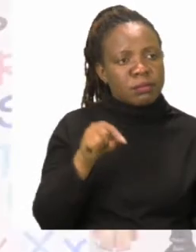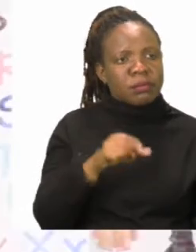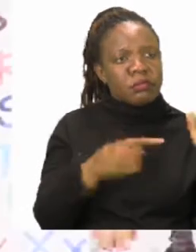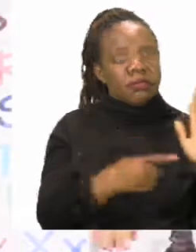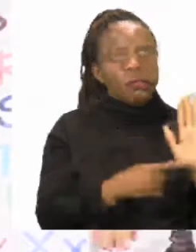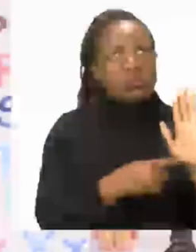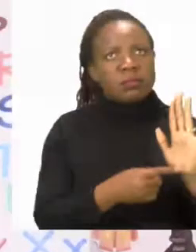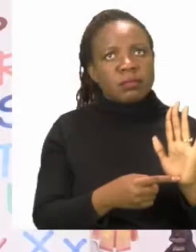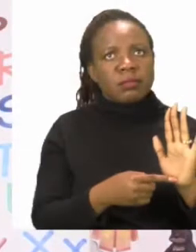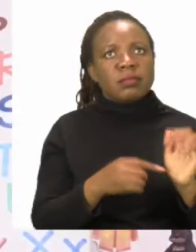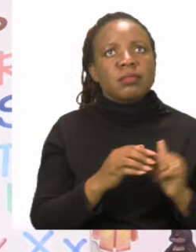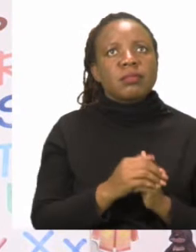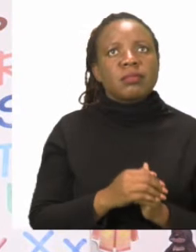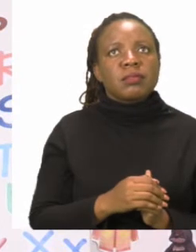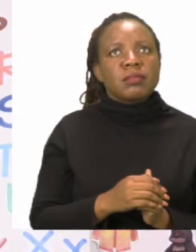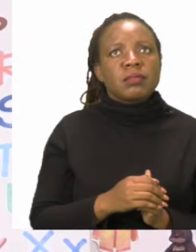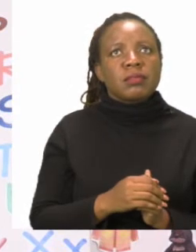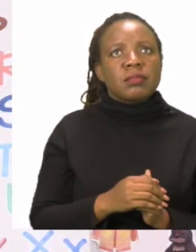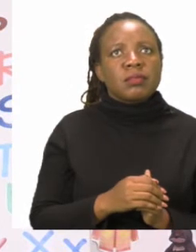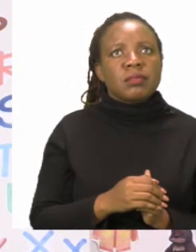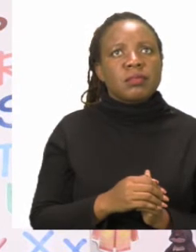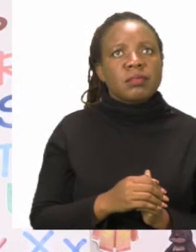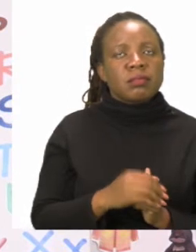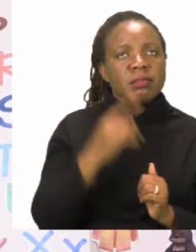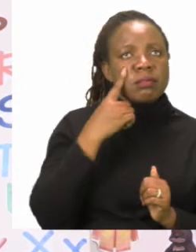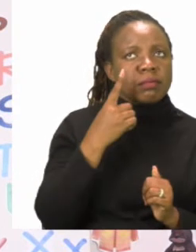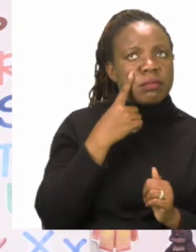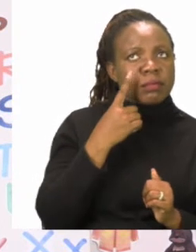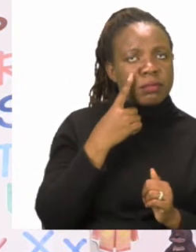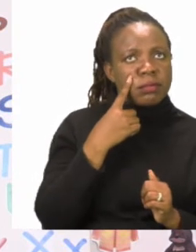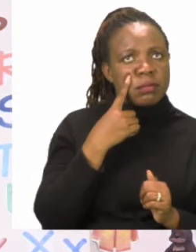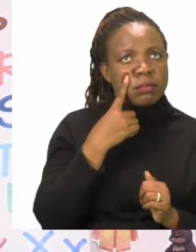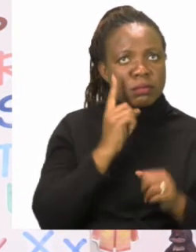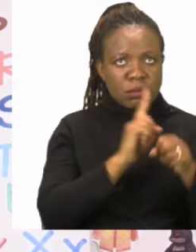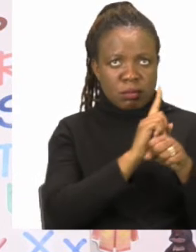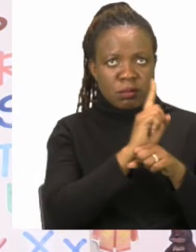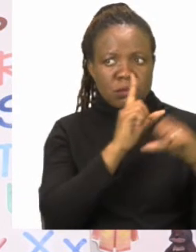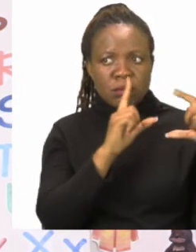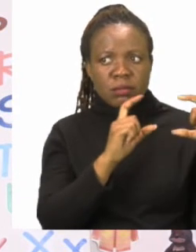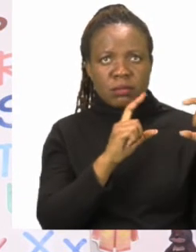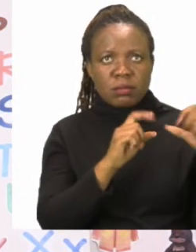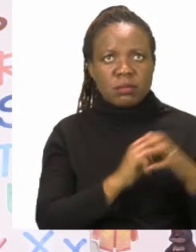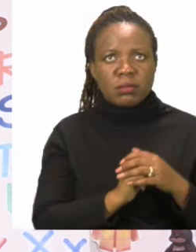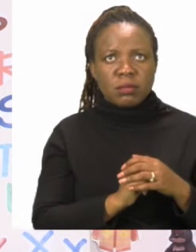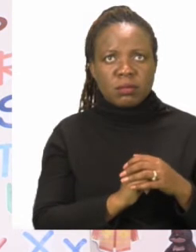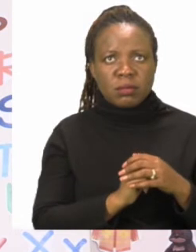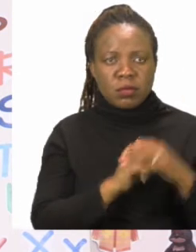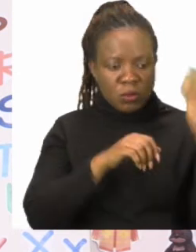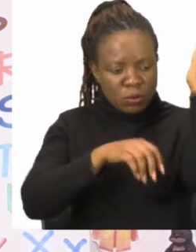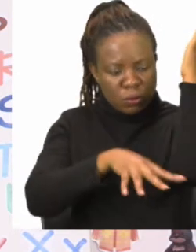parts here. Okay, so if we have a look at this picture, what do we call the